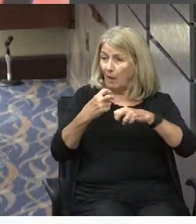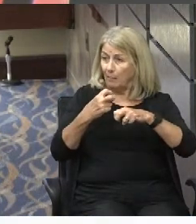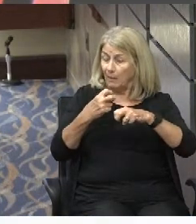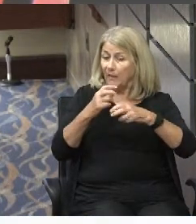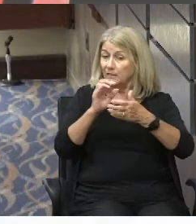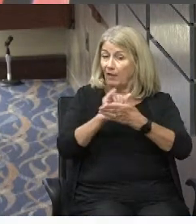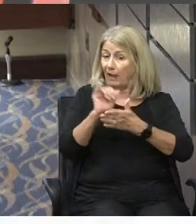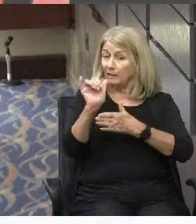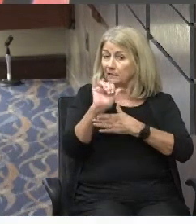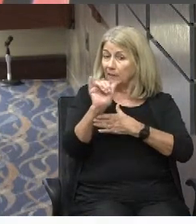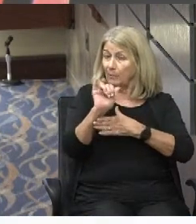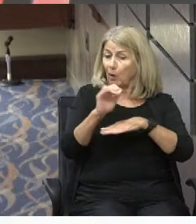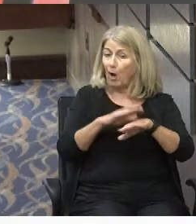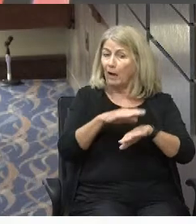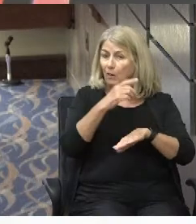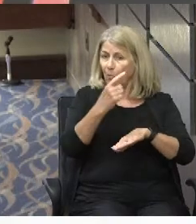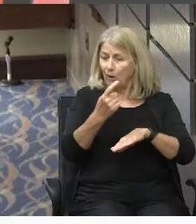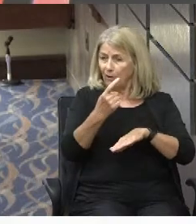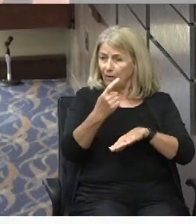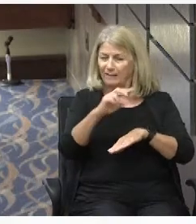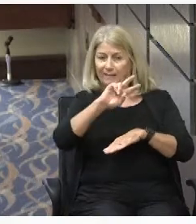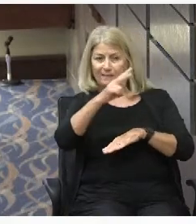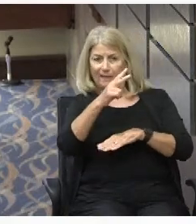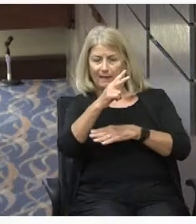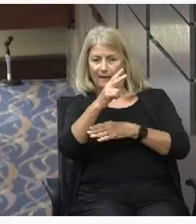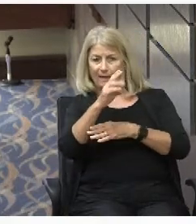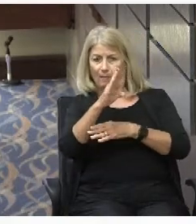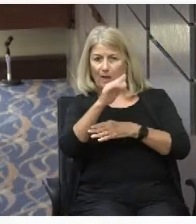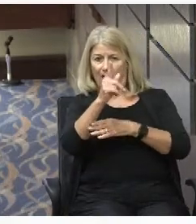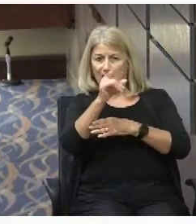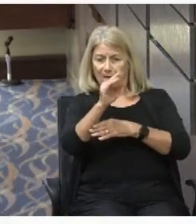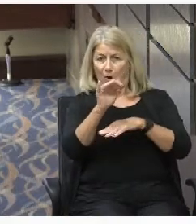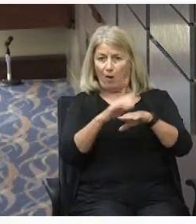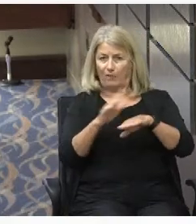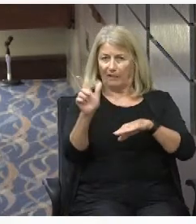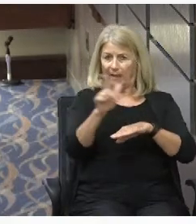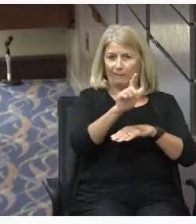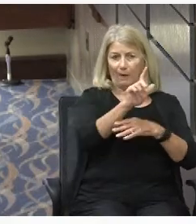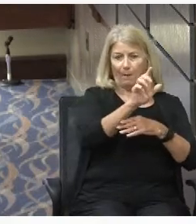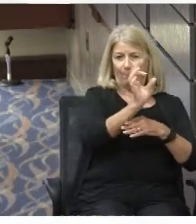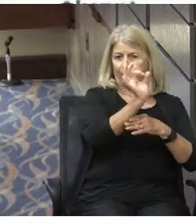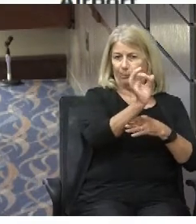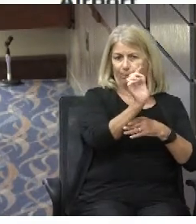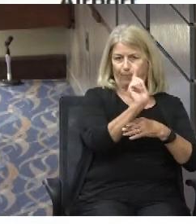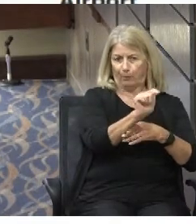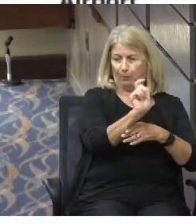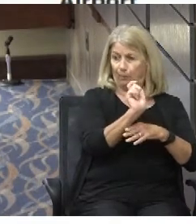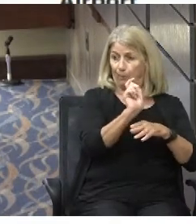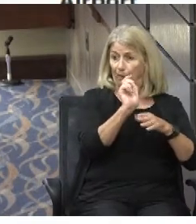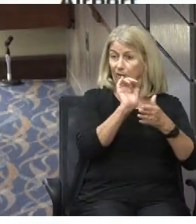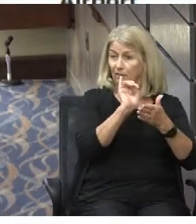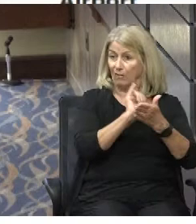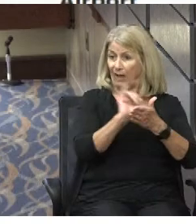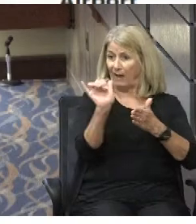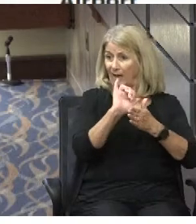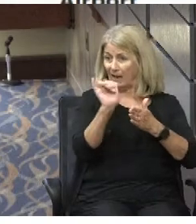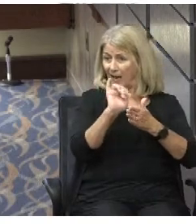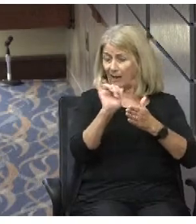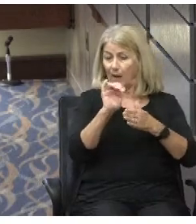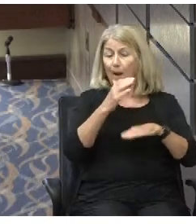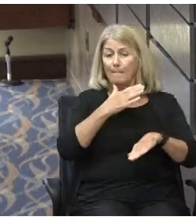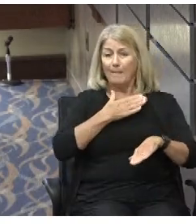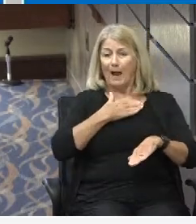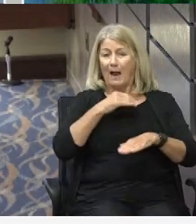to on one of those the second button, I guess, to the left there? Is that just like what you can do on the My Waco